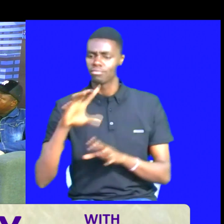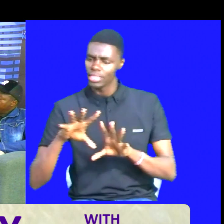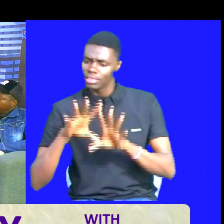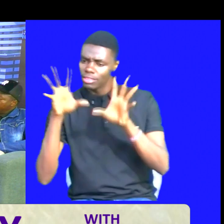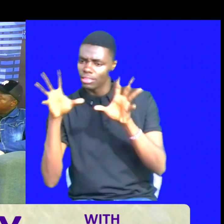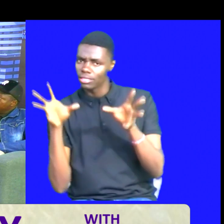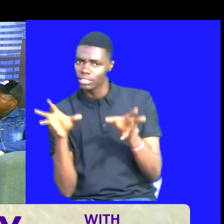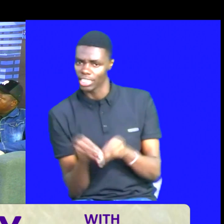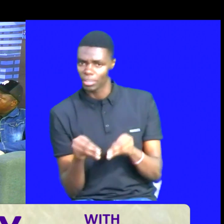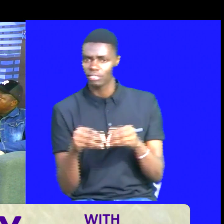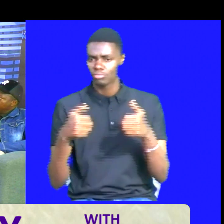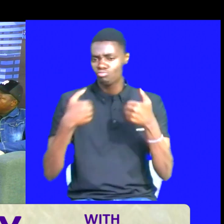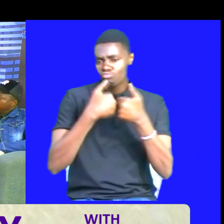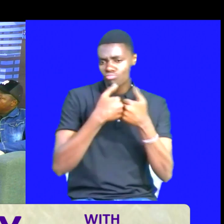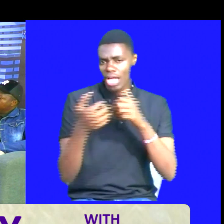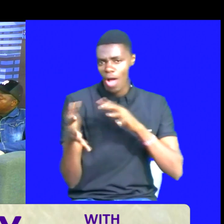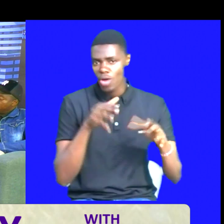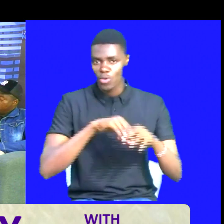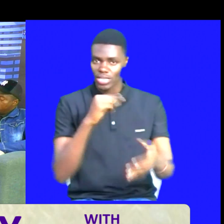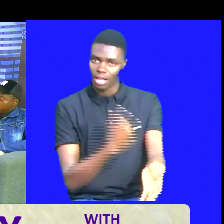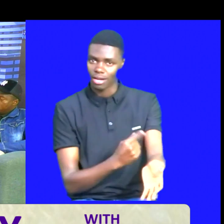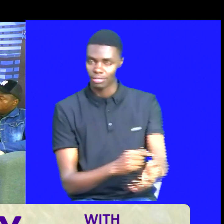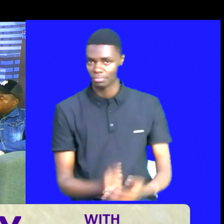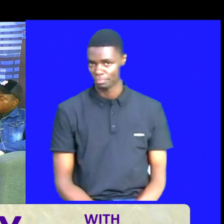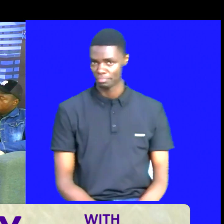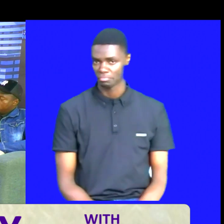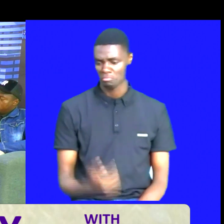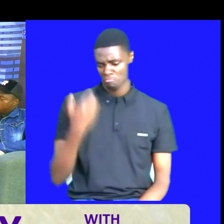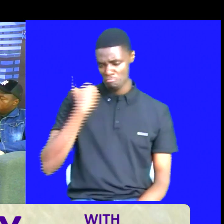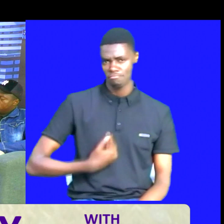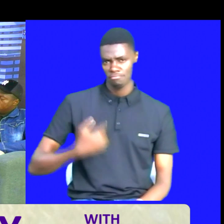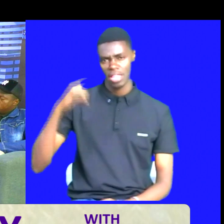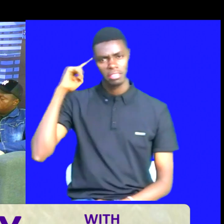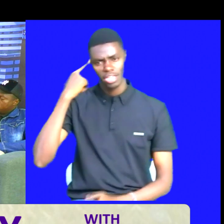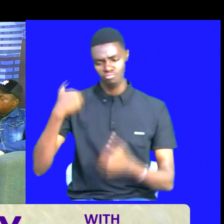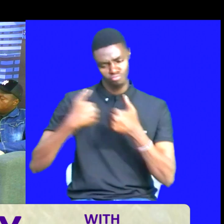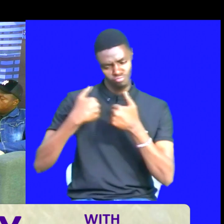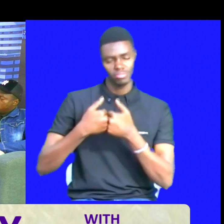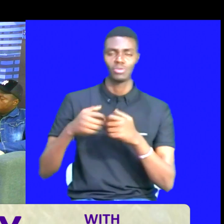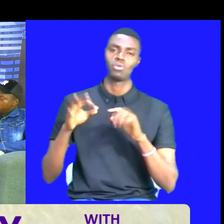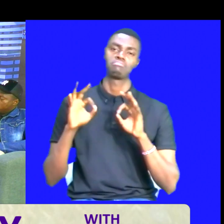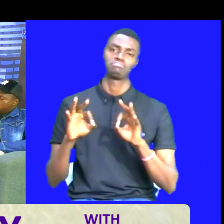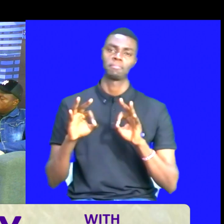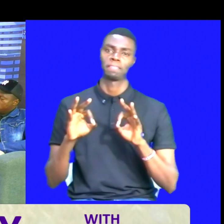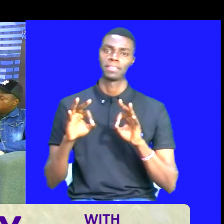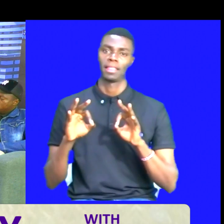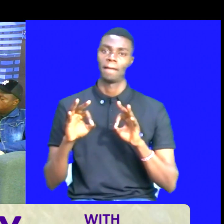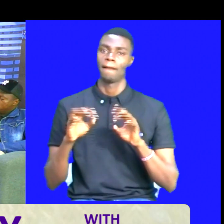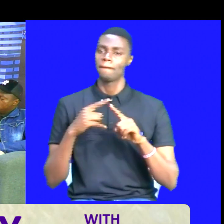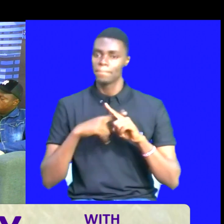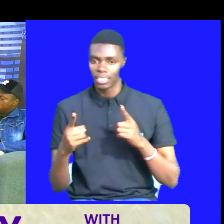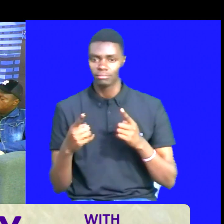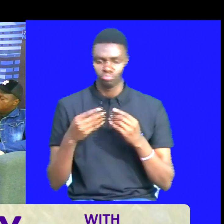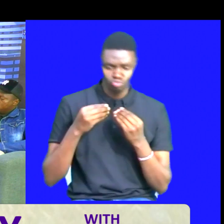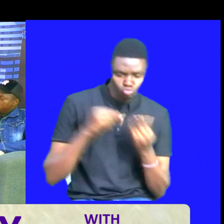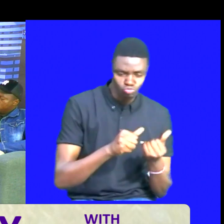the how the tournament was in Ghana? For me, I think the tournament was okay. Right. As much as we did not get the results we